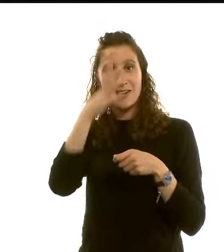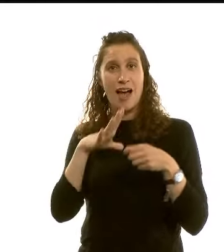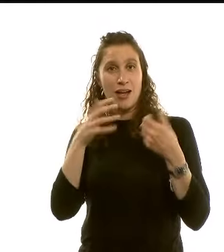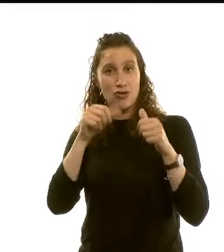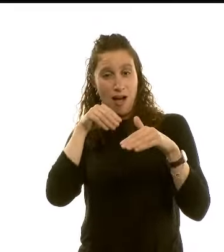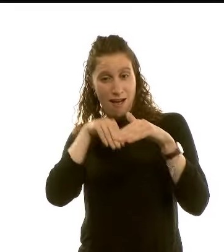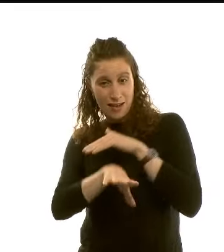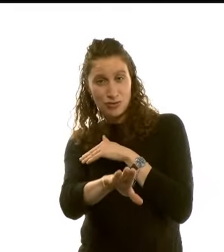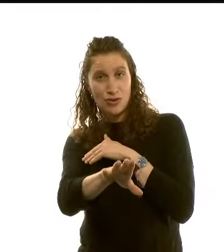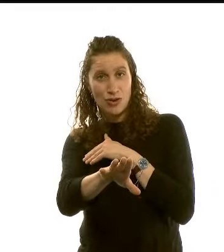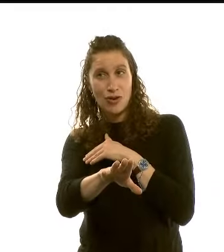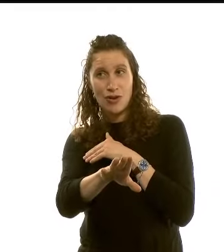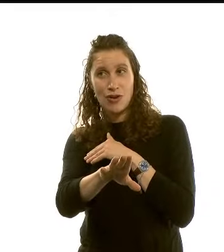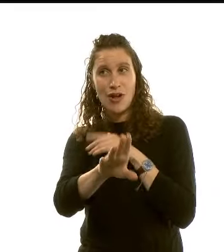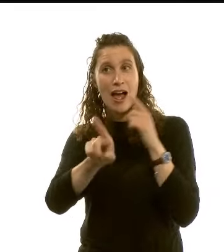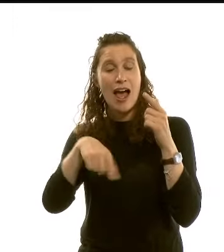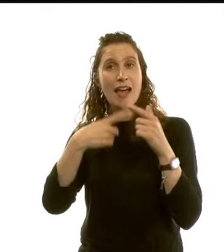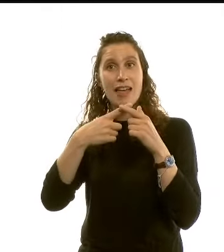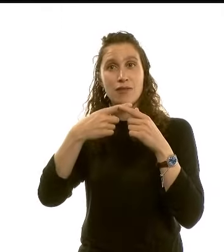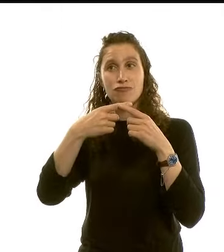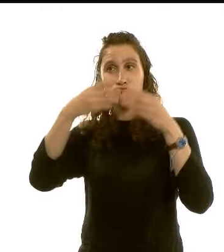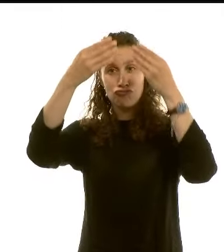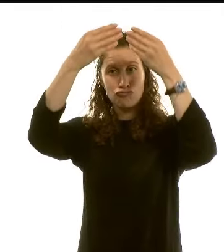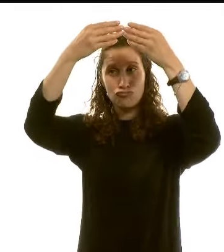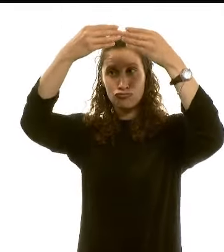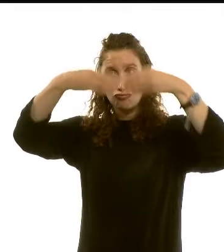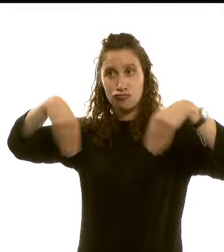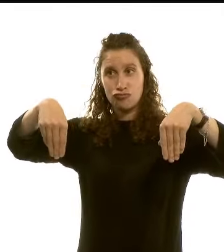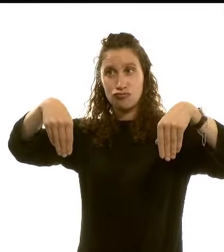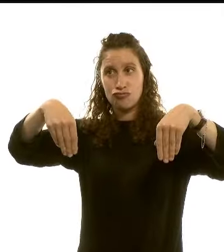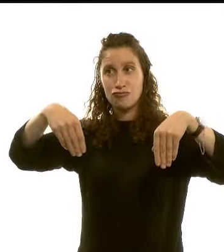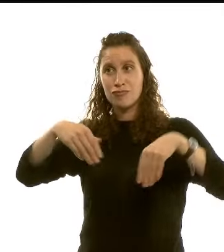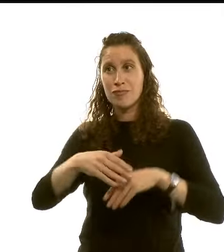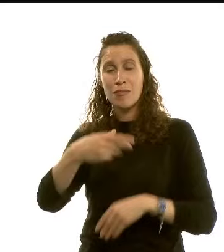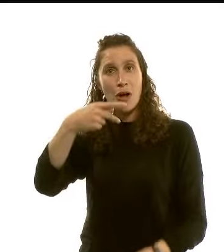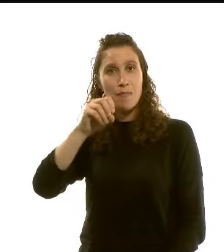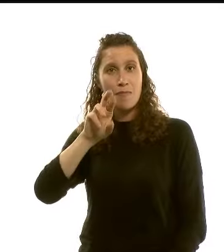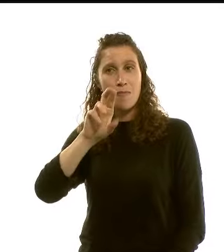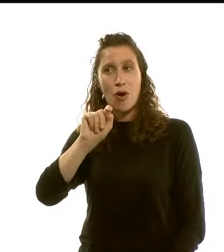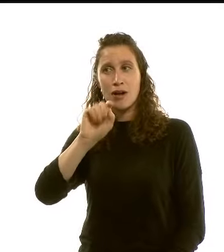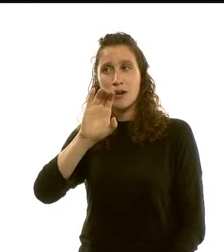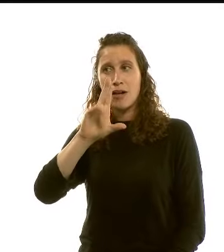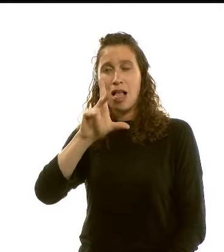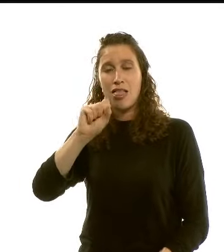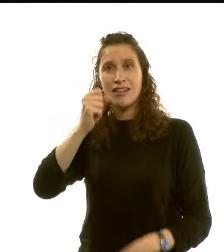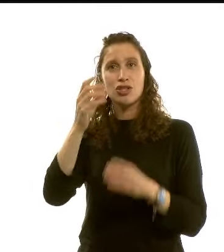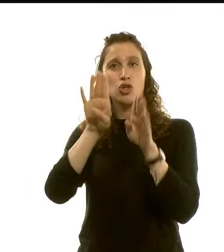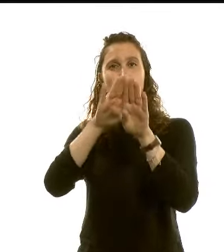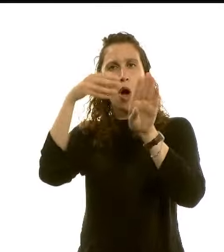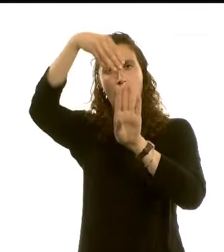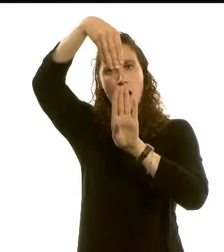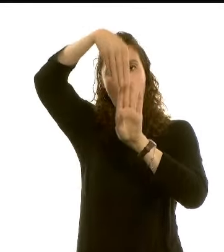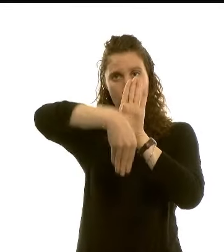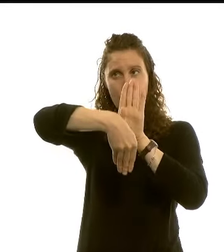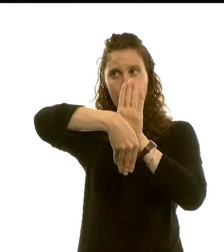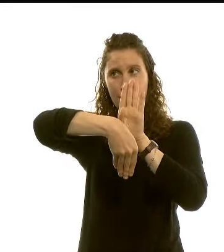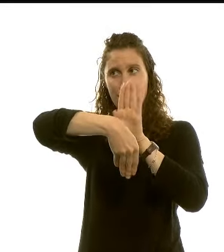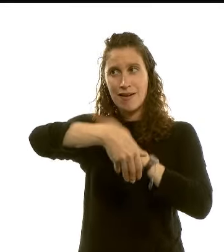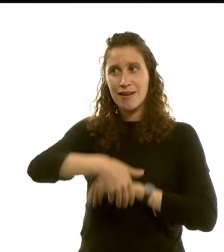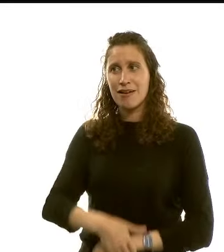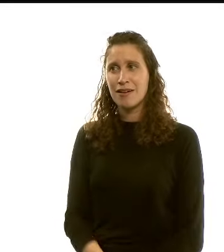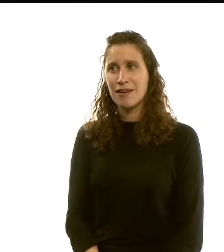then... And then we just drop the portcullis here. Come on, portcullis. There we go. And then we turn this